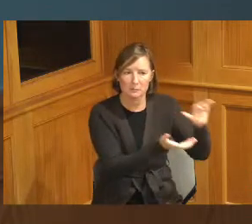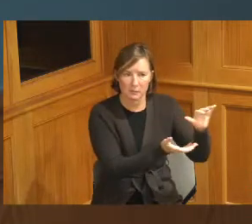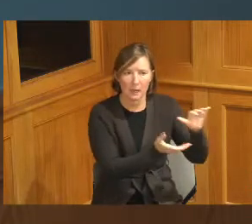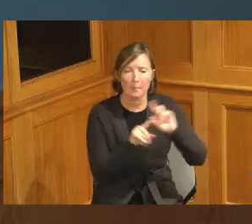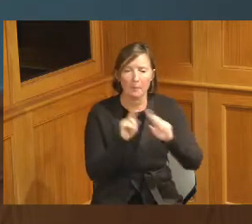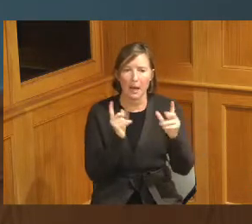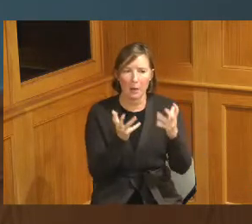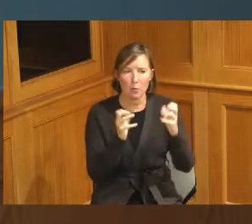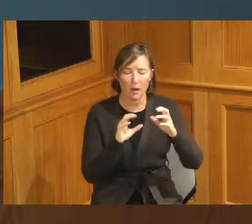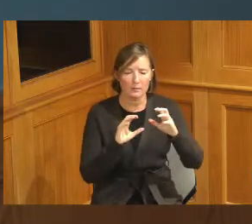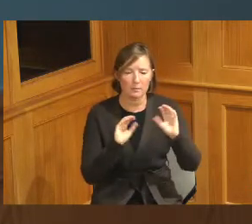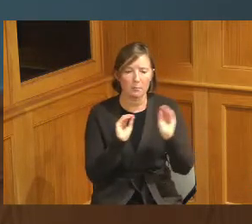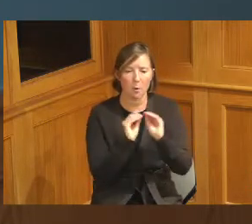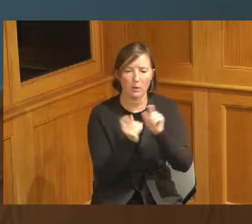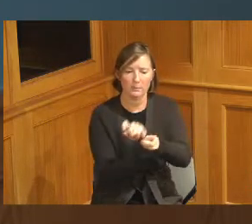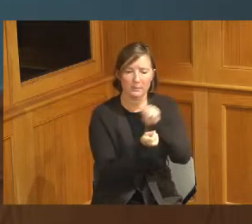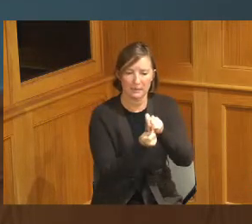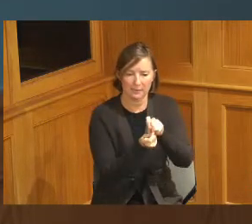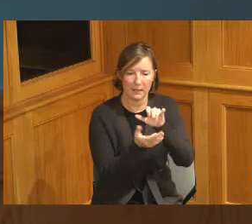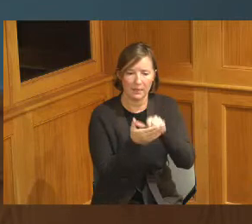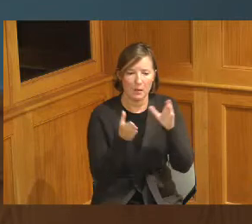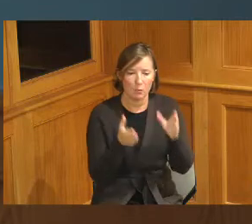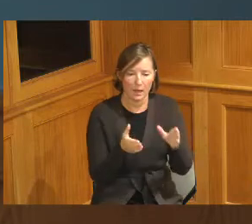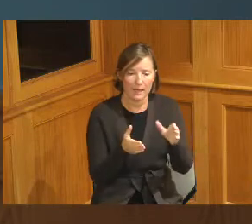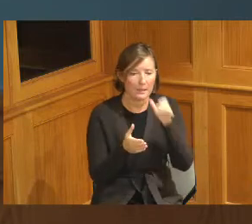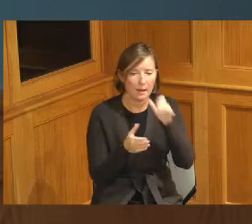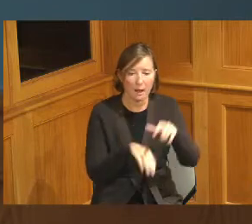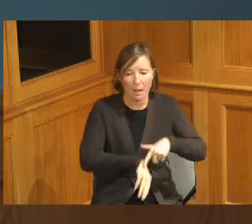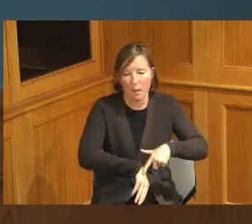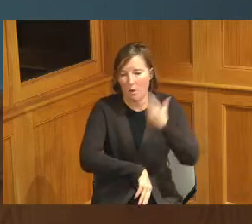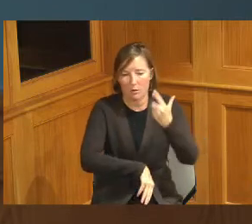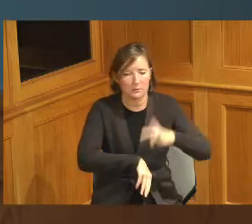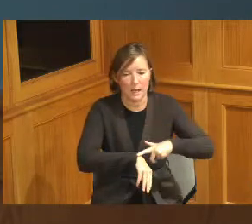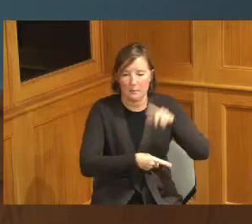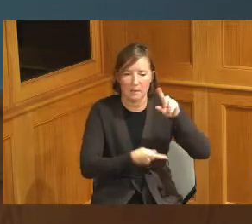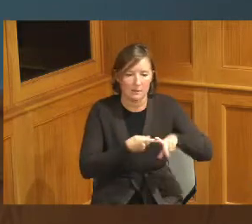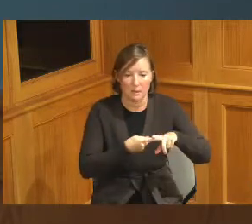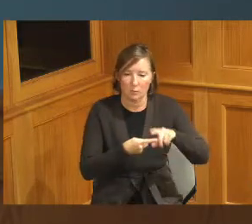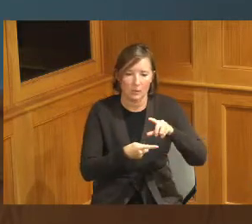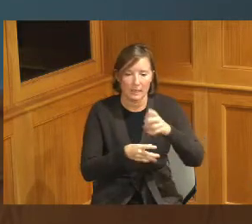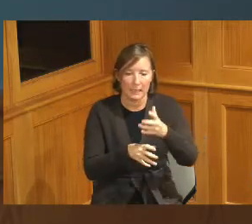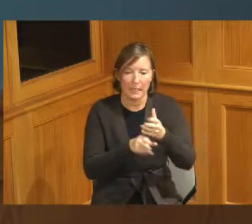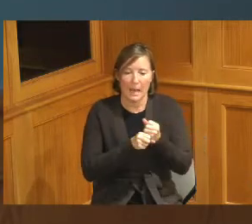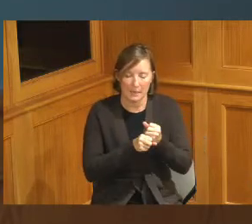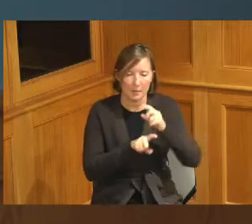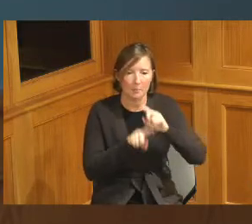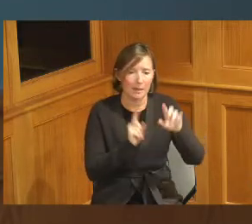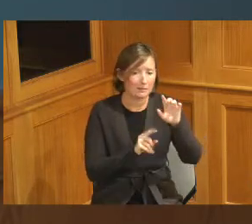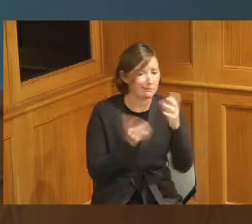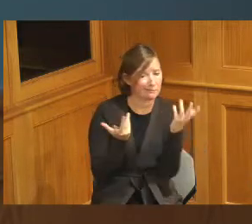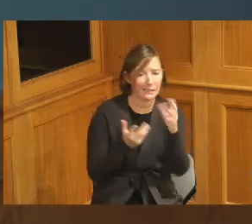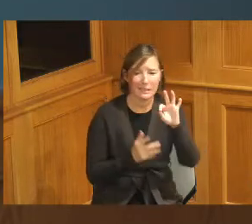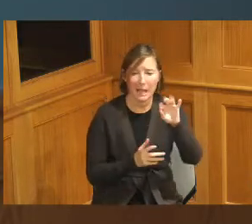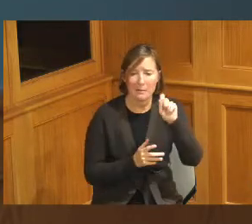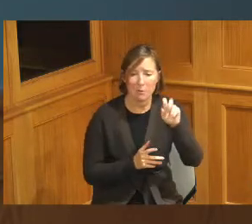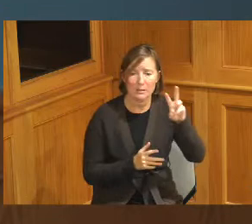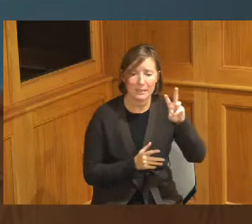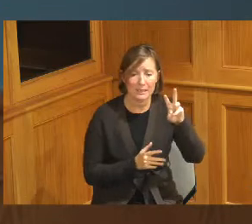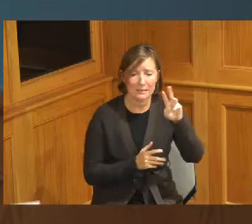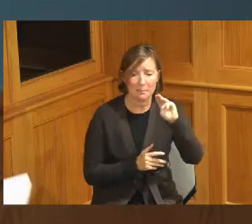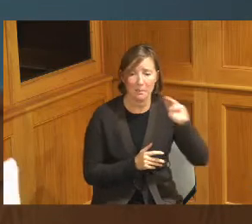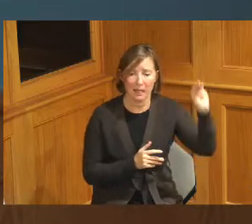more specific so it doesn't take as long to get them. But $9.6 million in